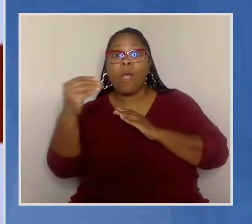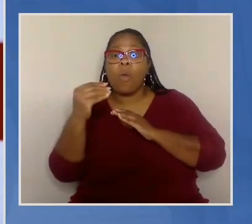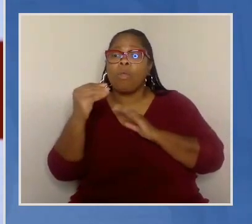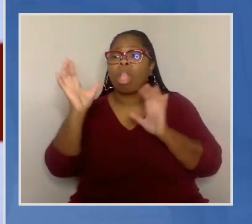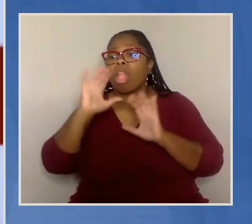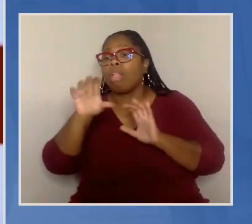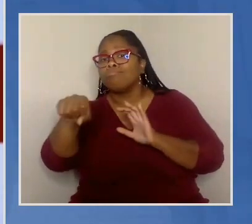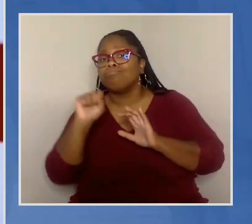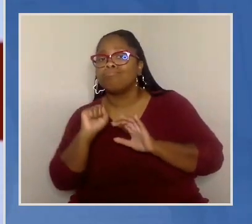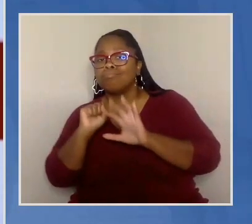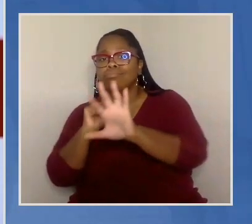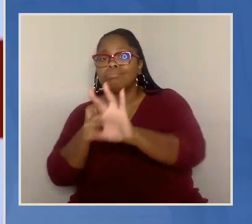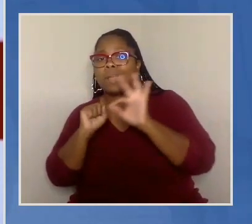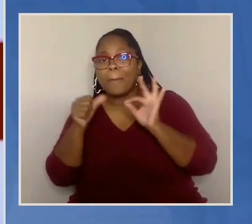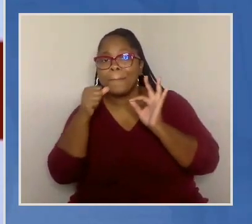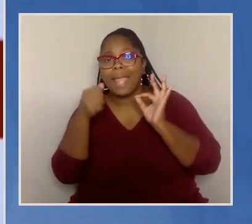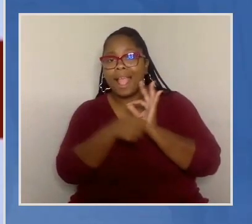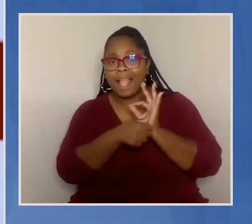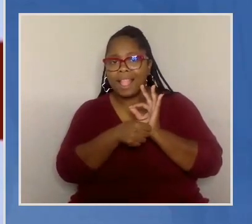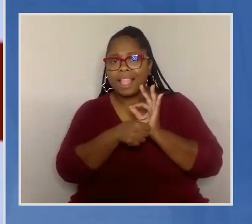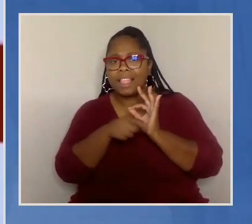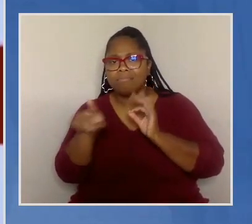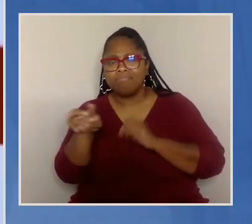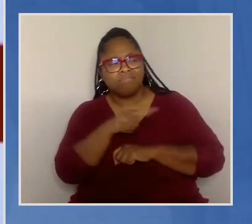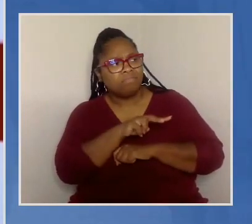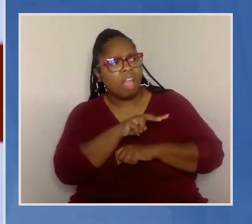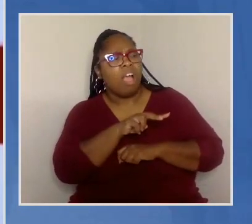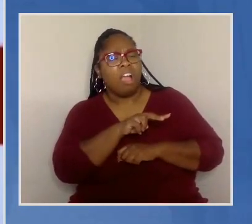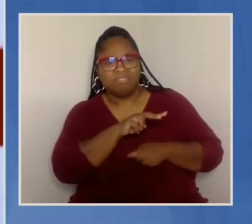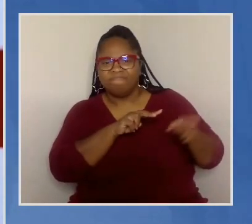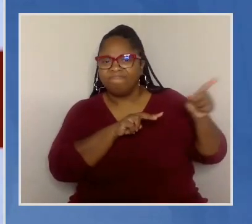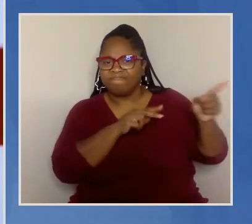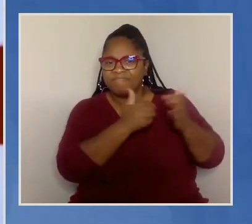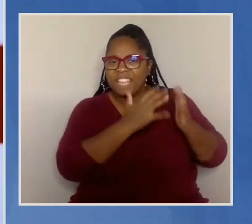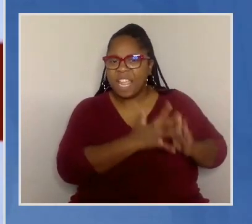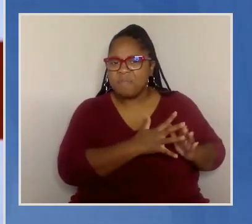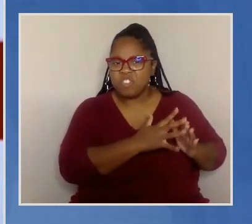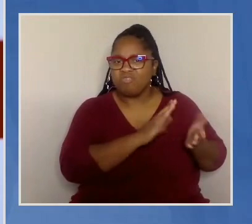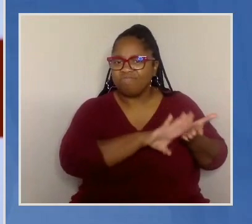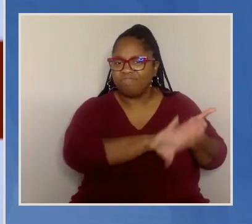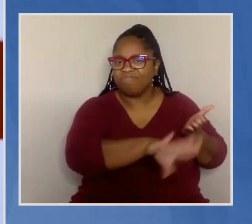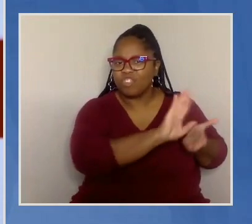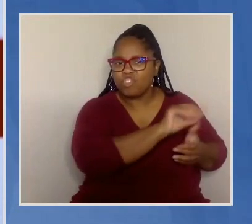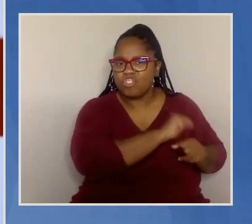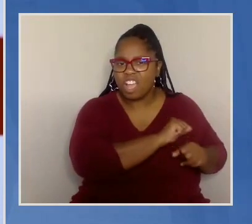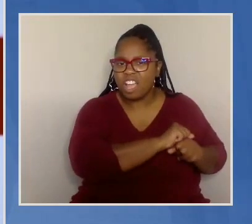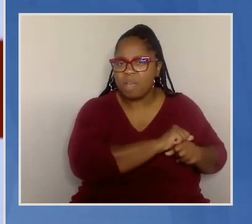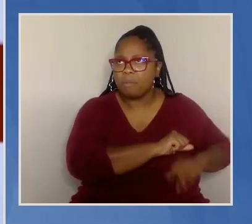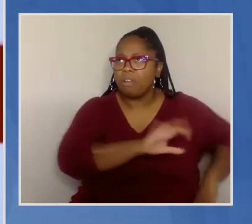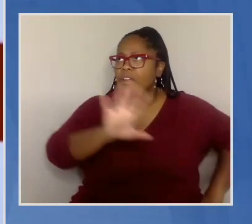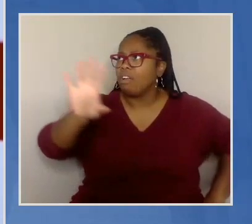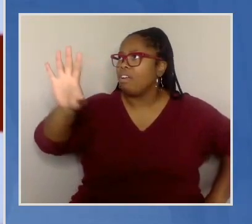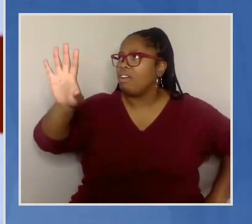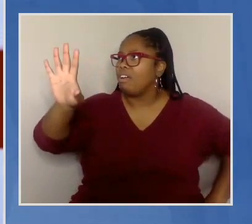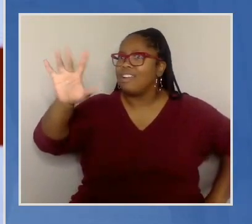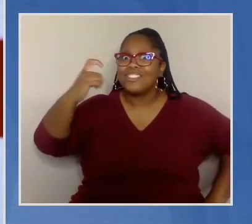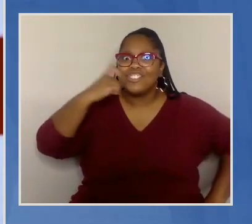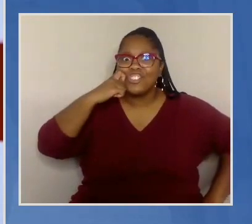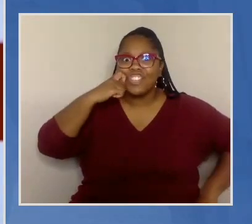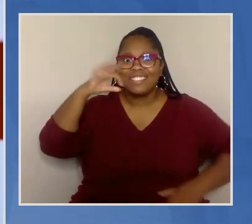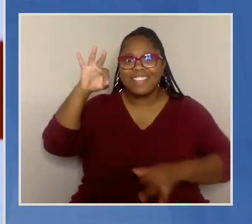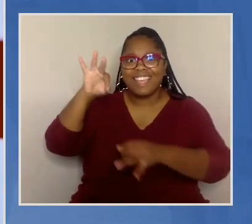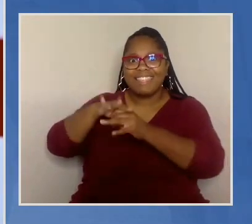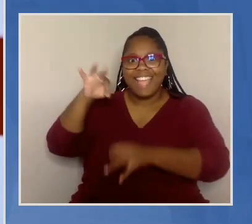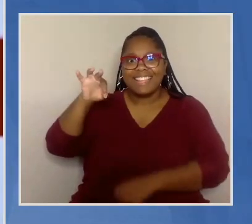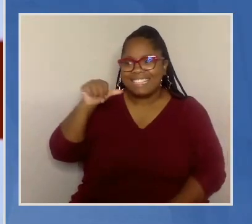out to get your mail, you think about your neighbor who lost her job. And then you realize, hey, the man we